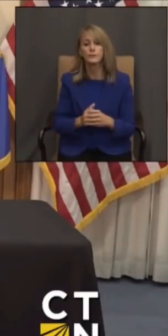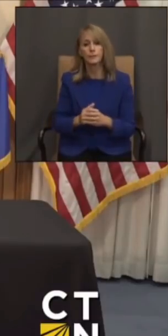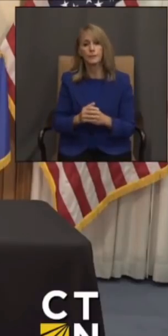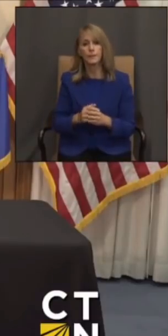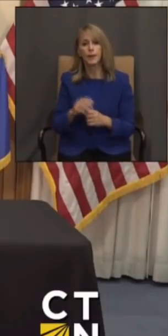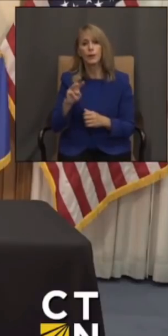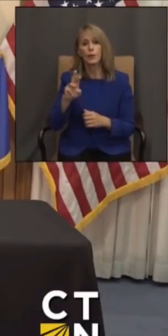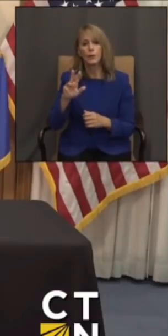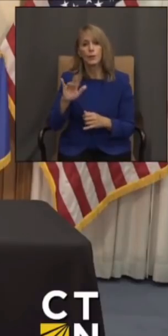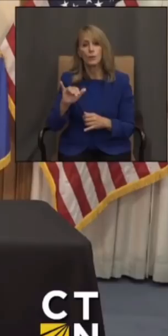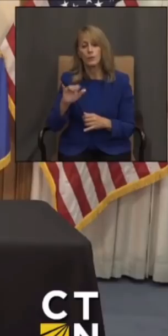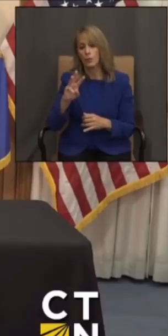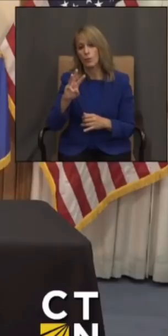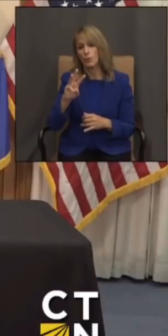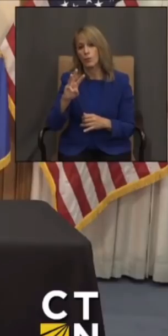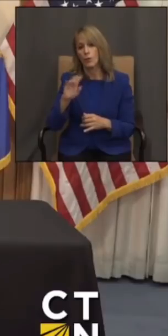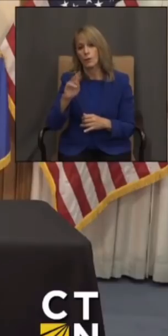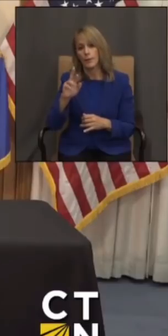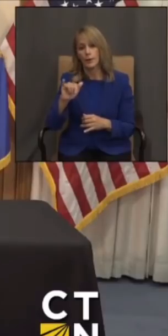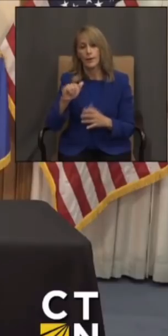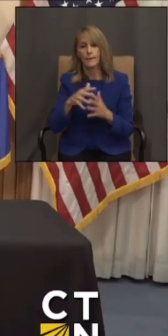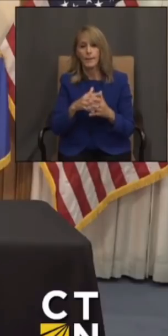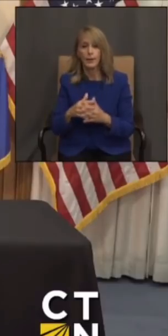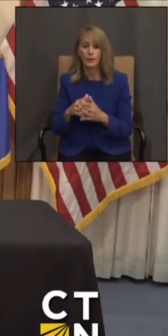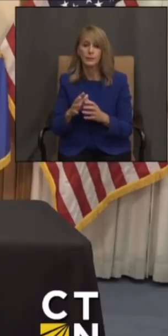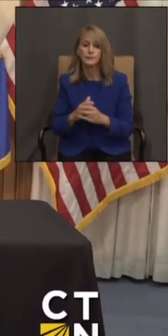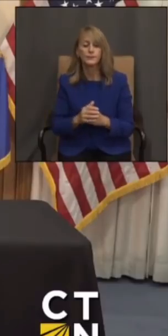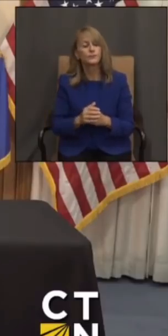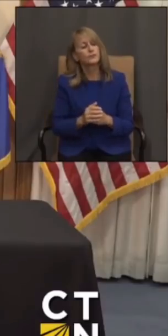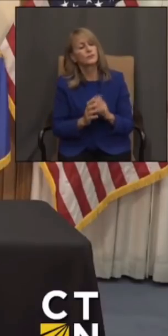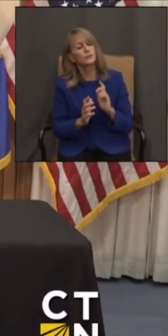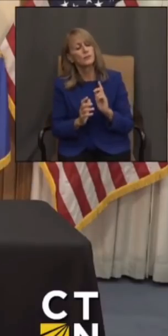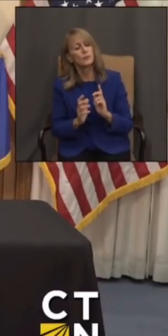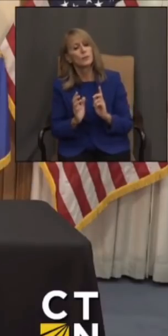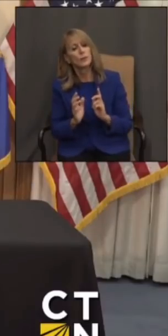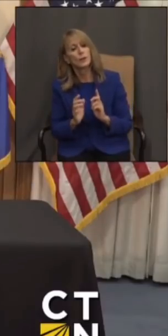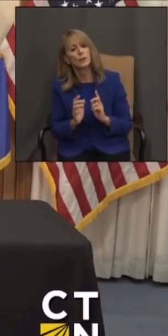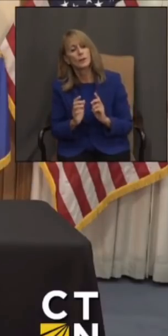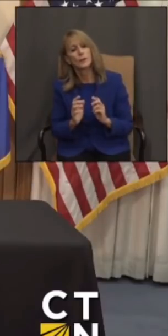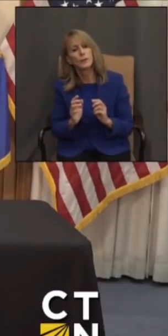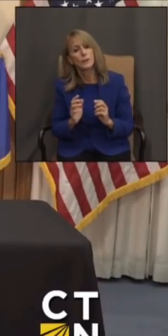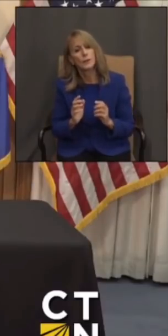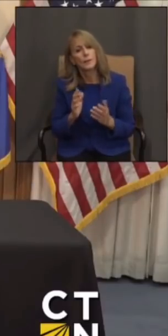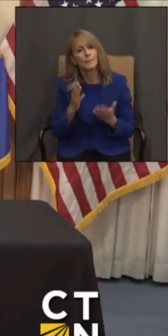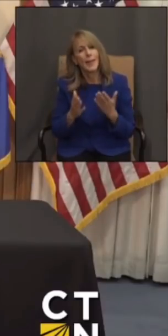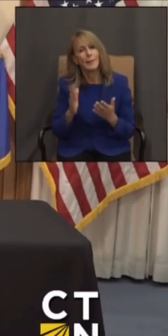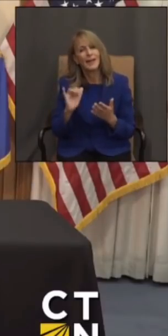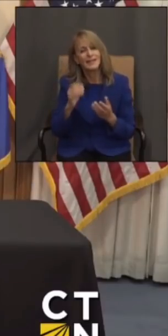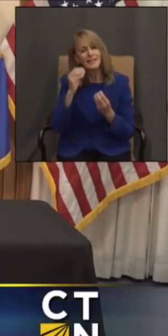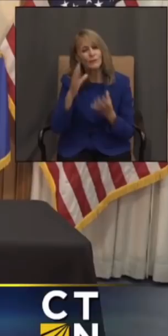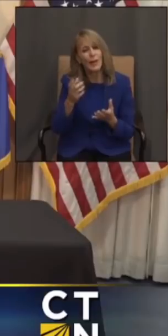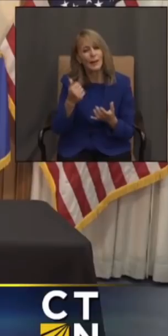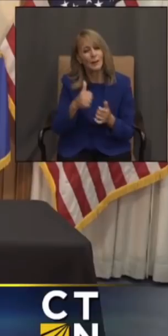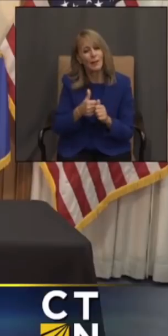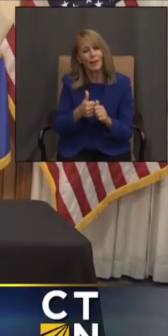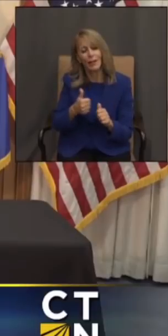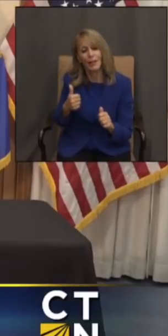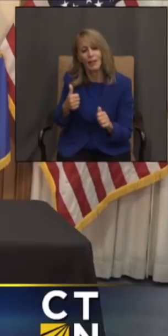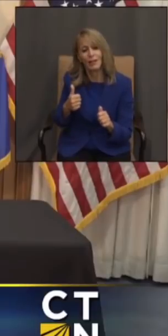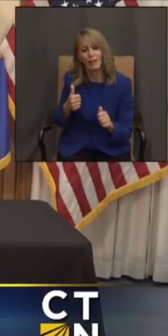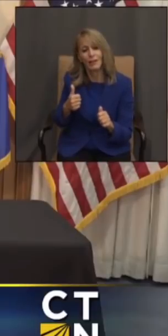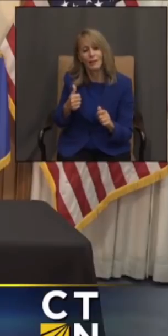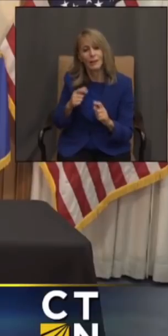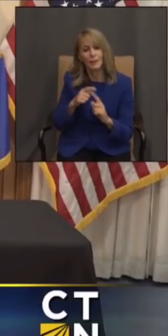Thanks, Max. Governor, this information might be lagging a week behind, but the latest